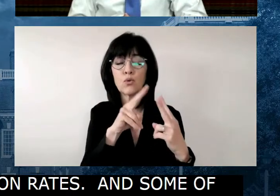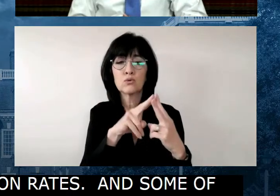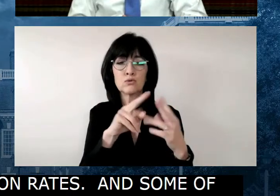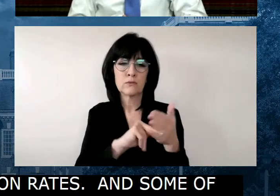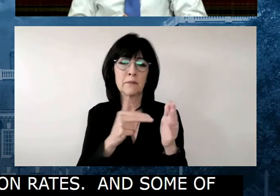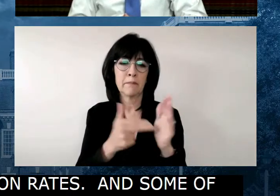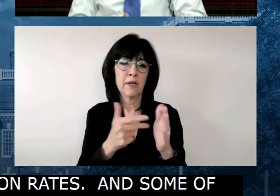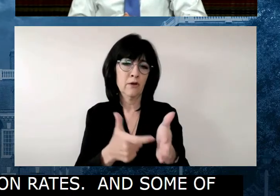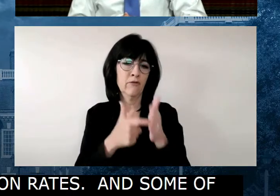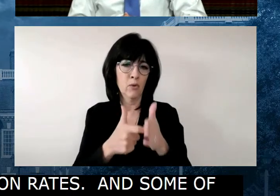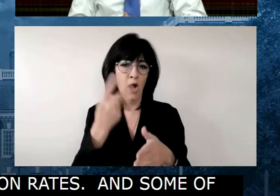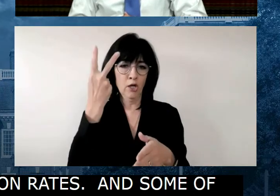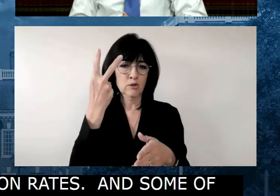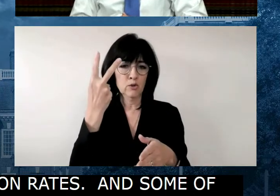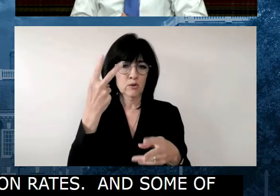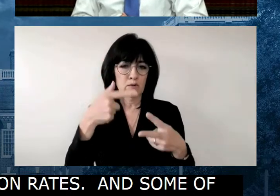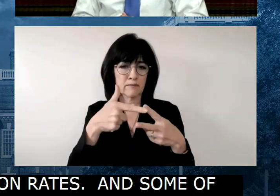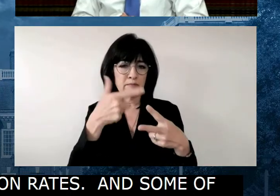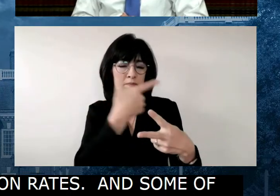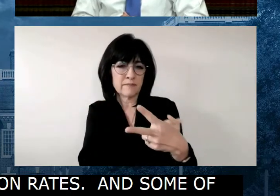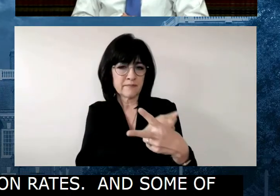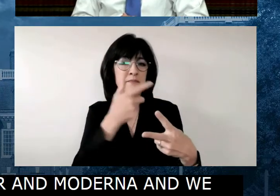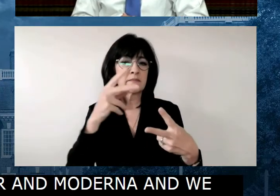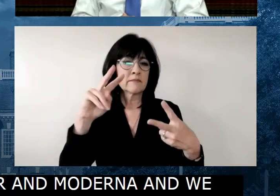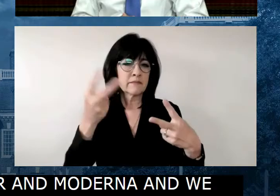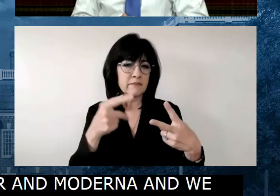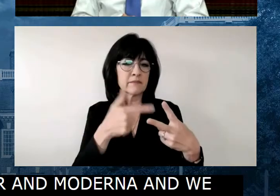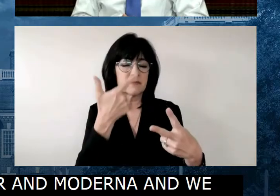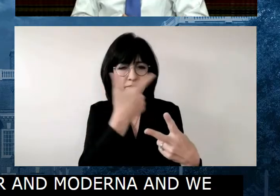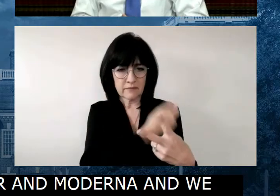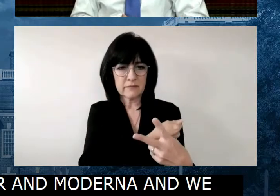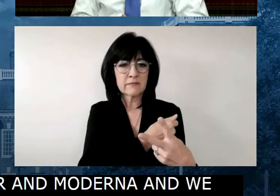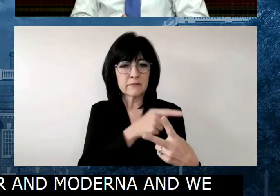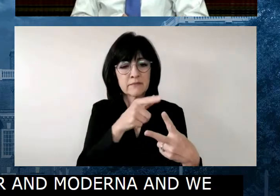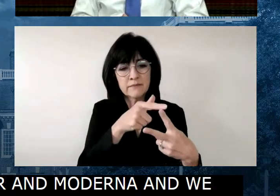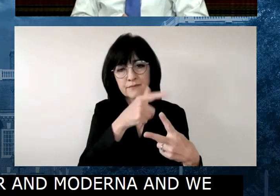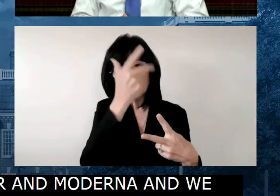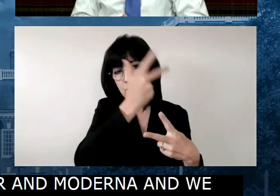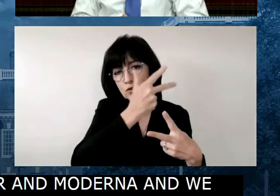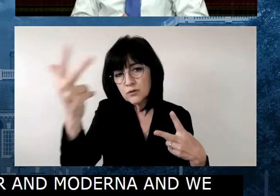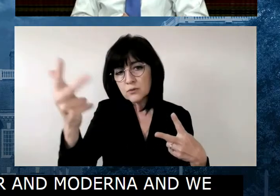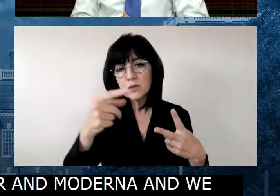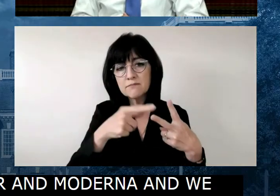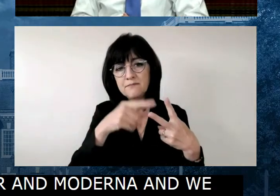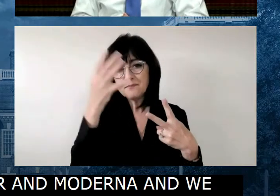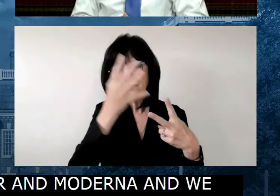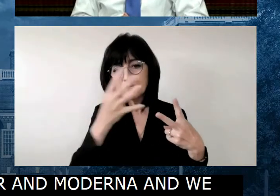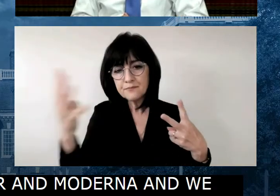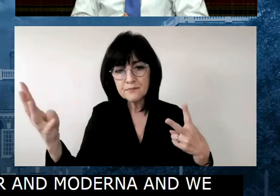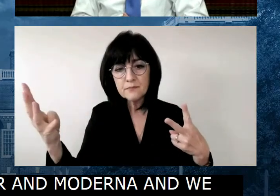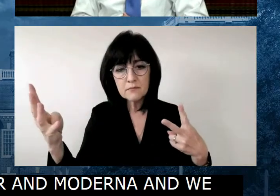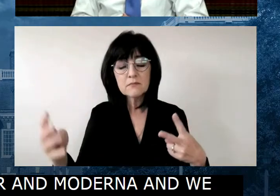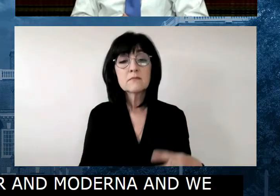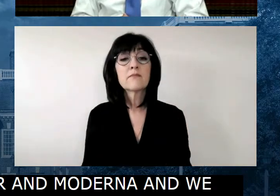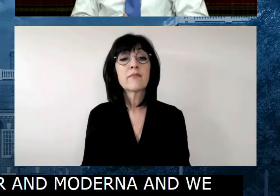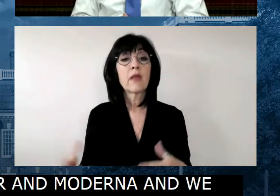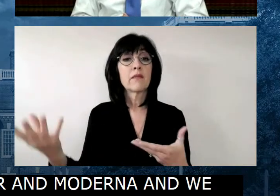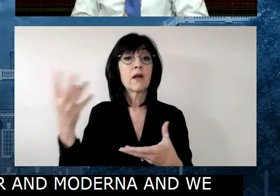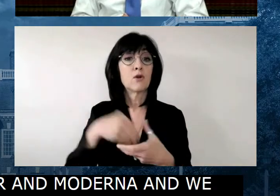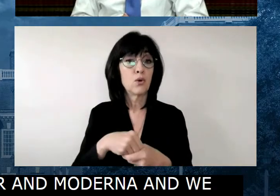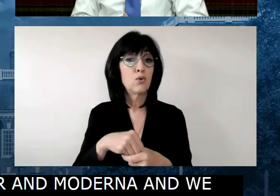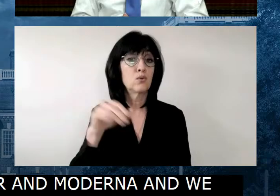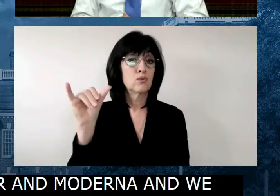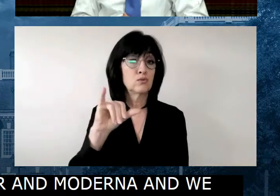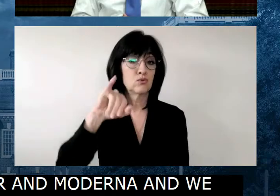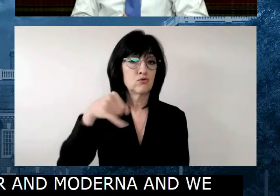have 370,000 who are fully vaccinated with including the 1-dose Johnson & Johnson